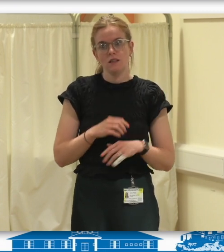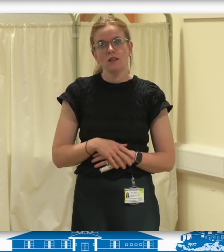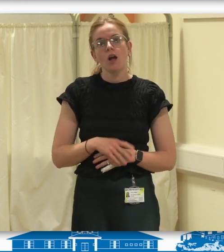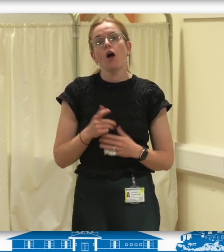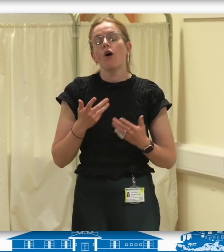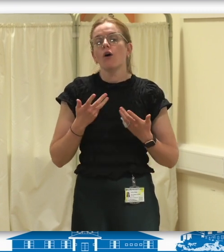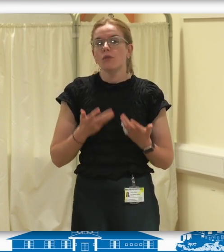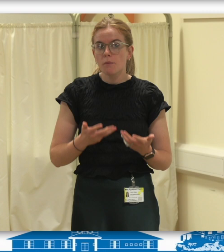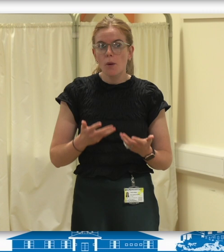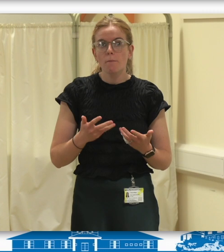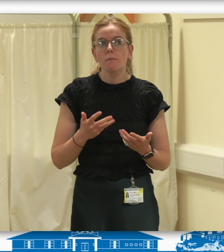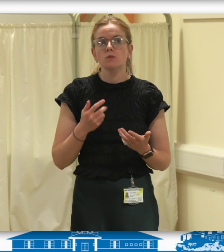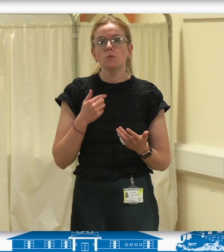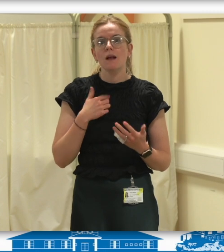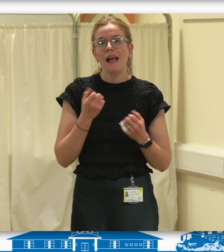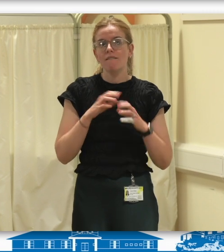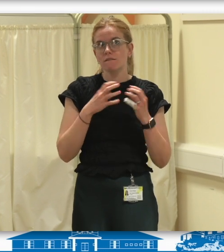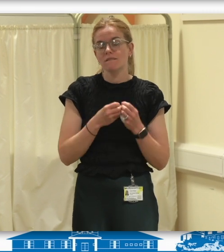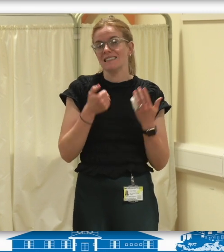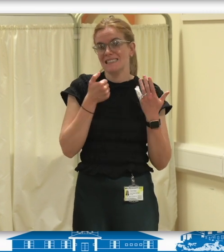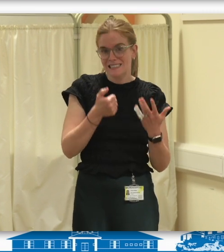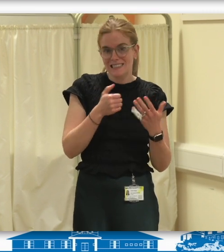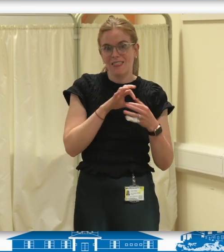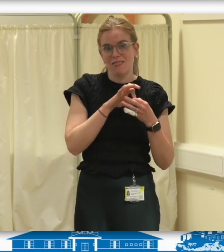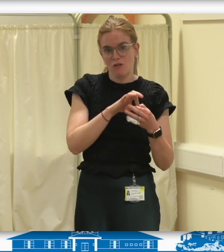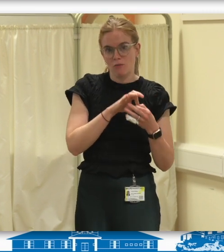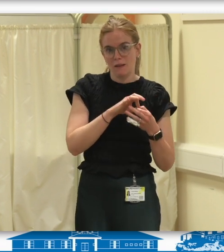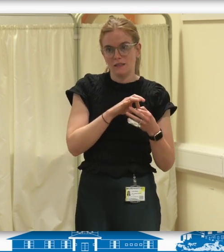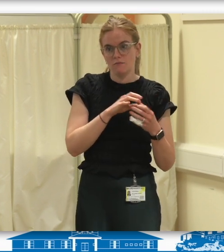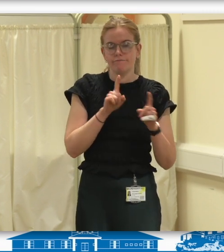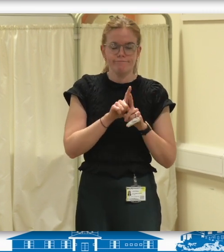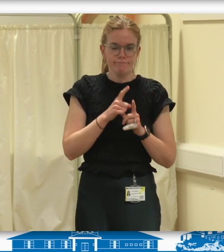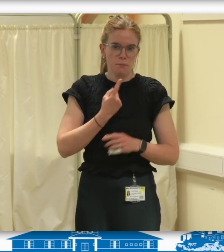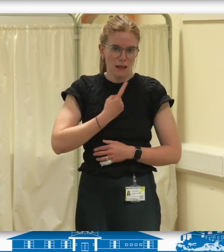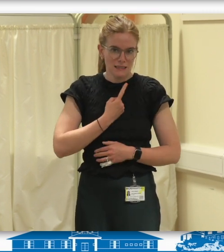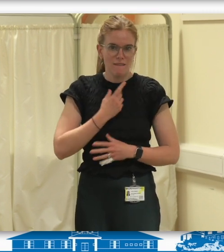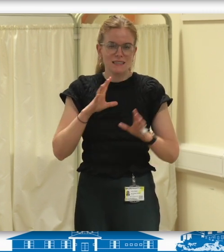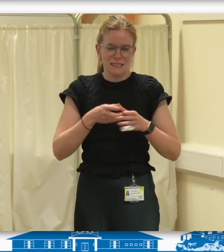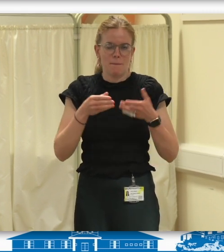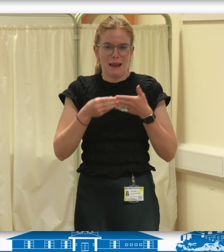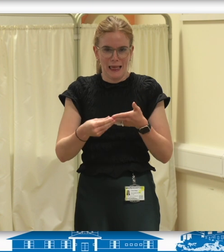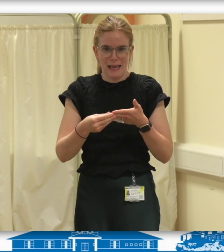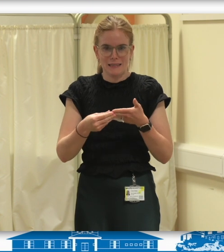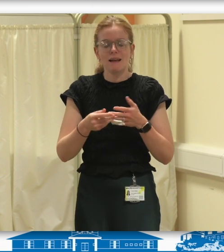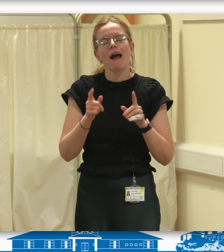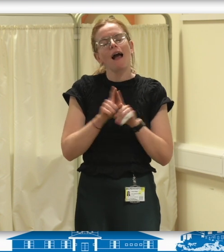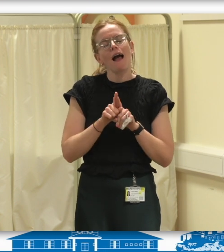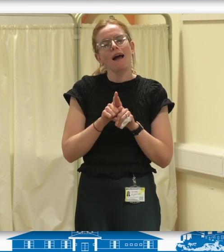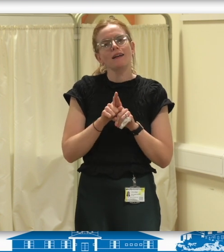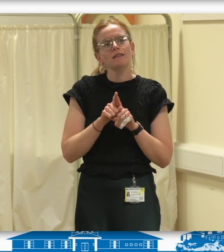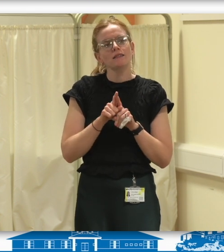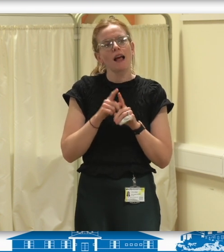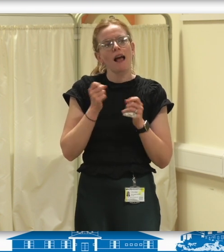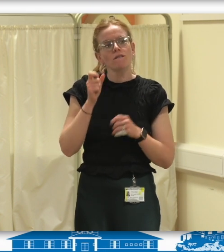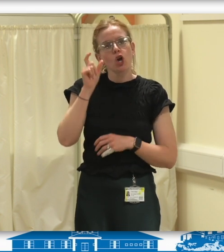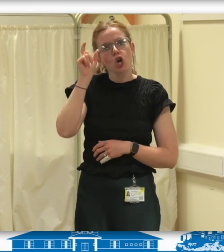the moment 6 therapists, including myself, who is obviously team lead as well. And we have a